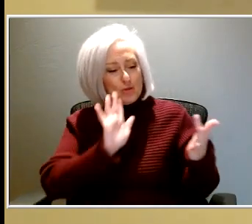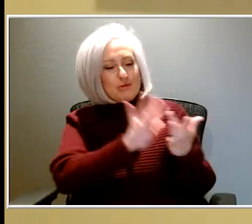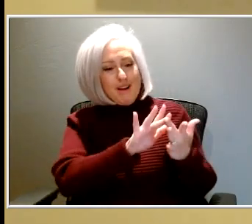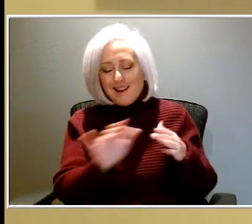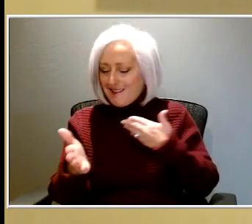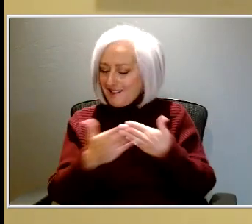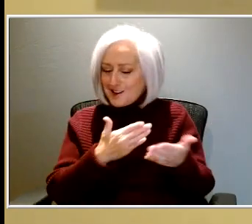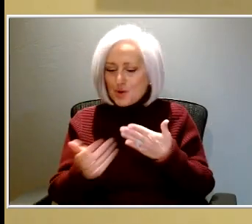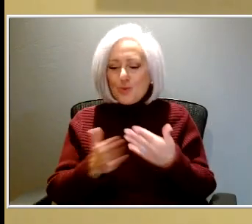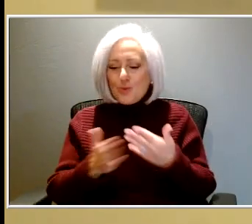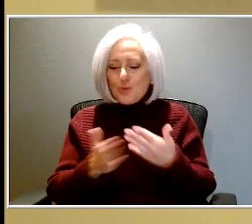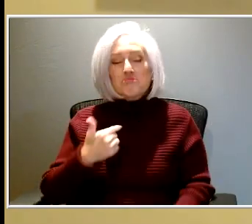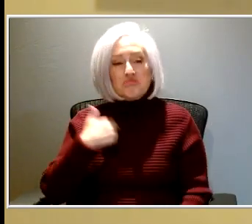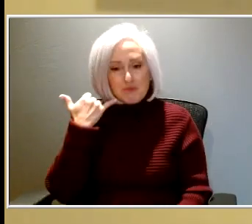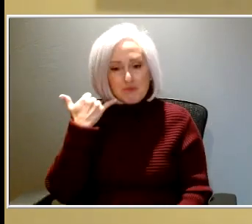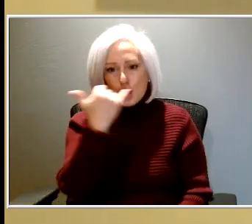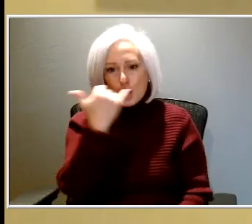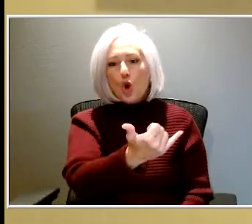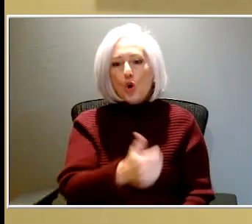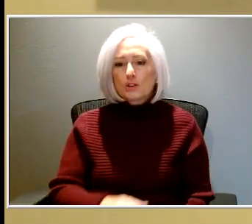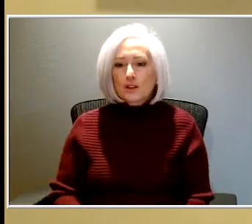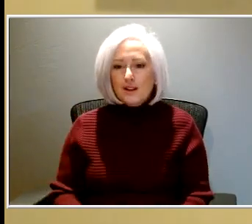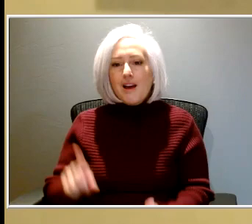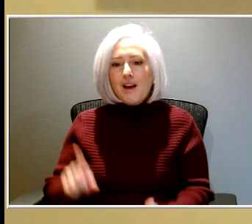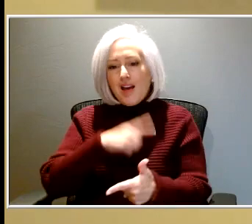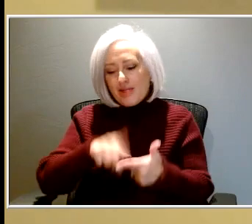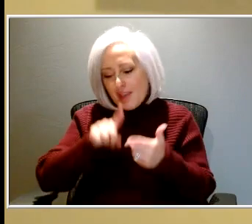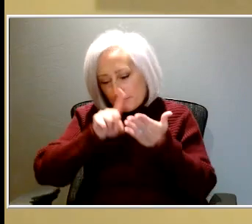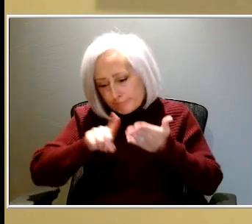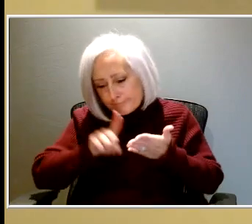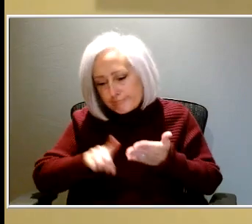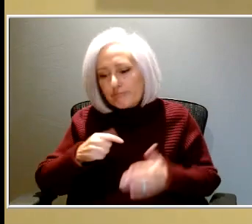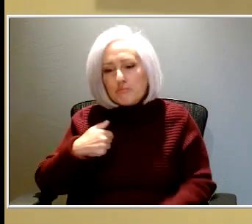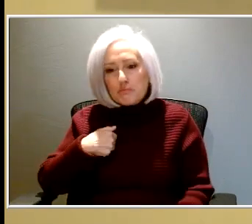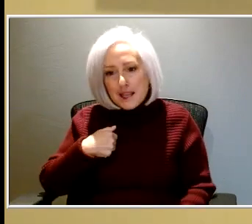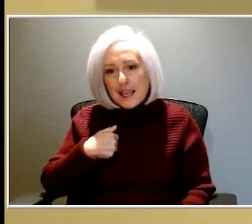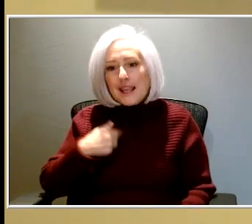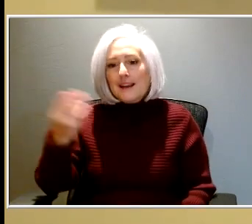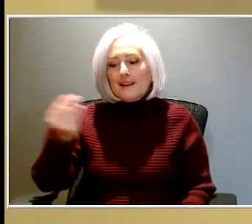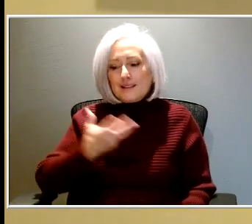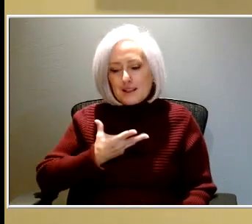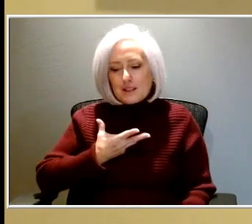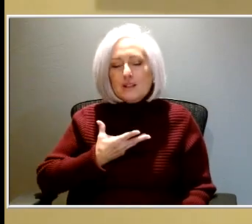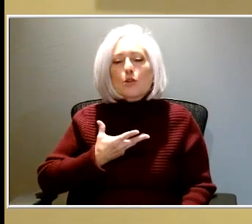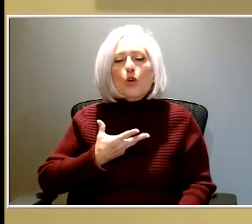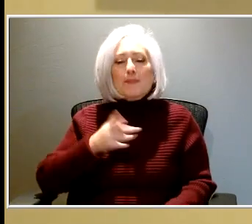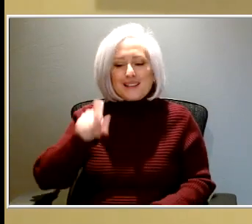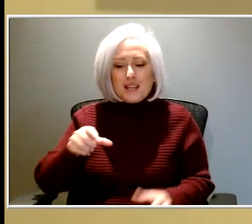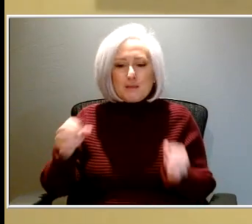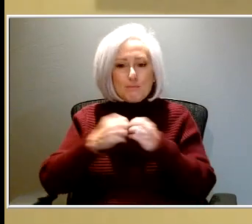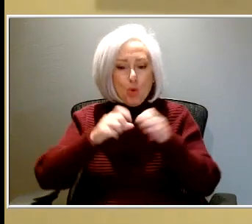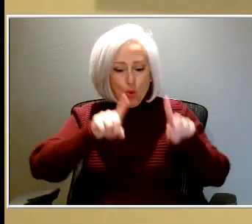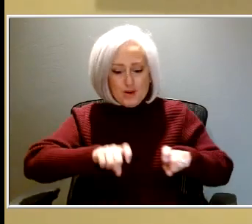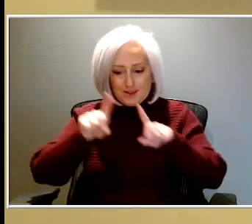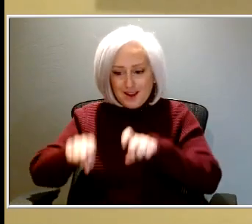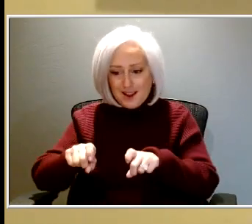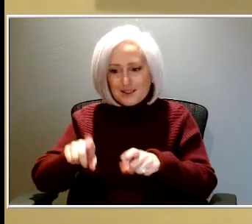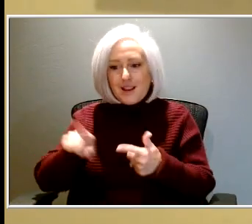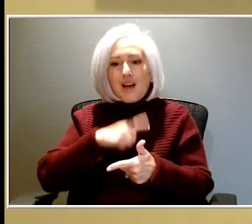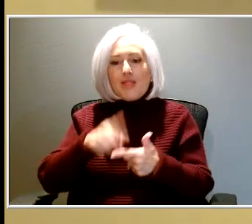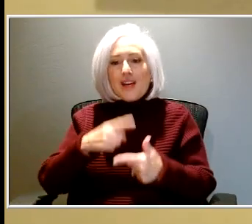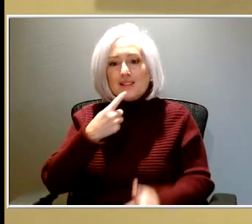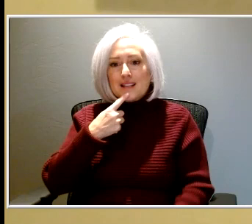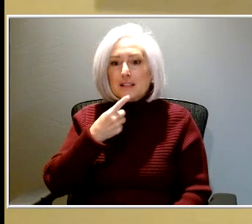And so when I did, he, of course, then examined me and gave me some additional tests, and ultimately told me I had a very